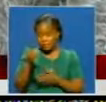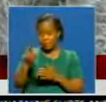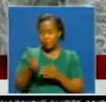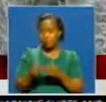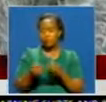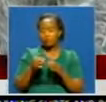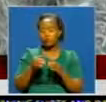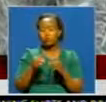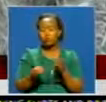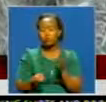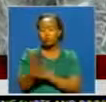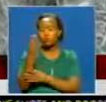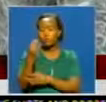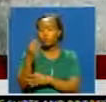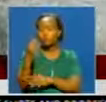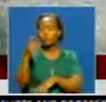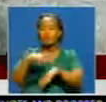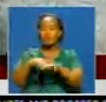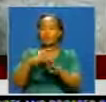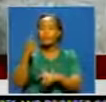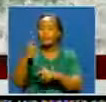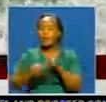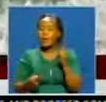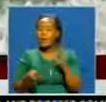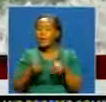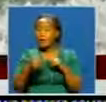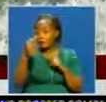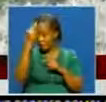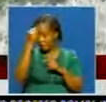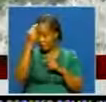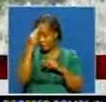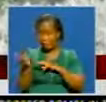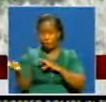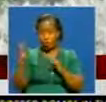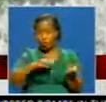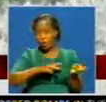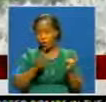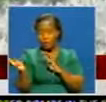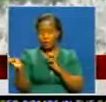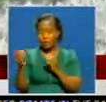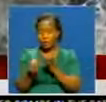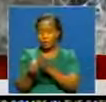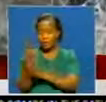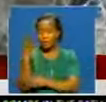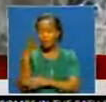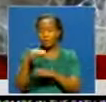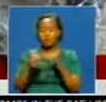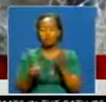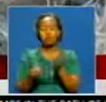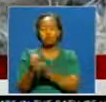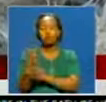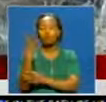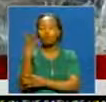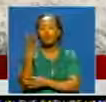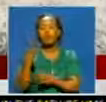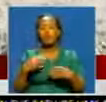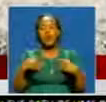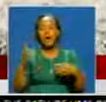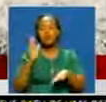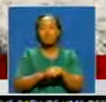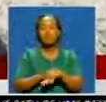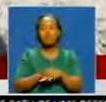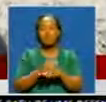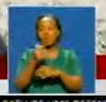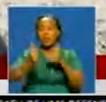a year. The weather patterns in Narok is ideal for fodder farming, as the grass grown here has little moisture content, perfect for dairy